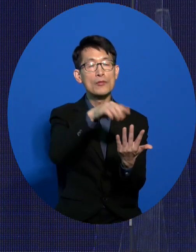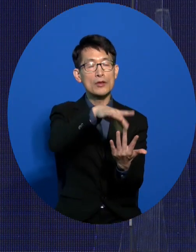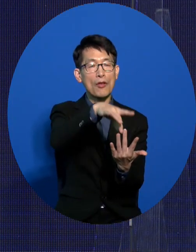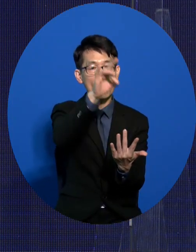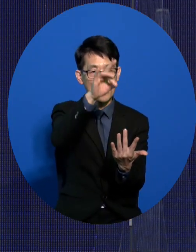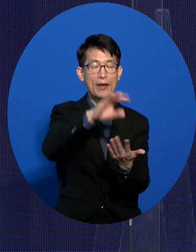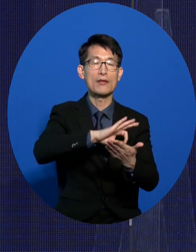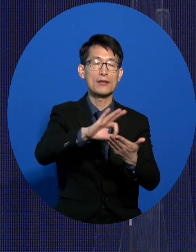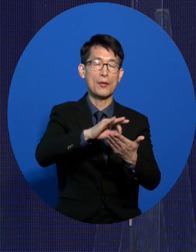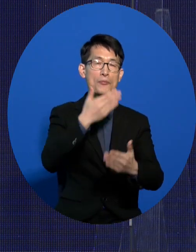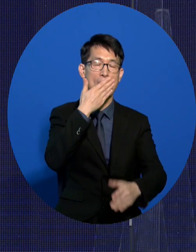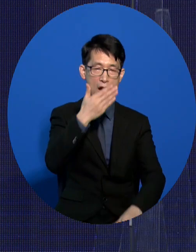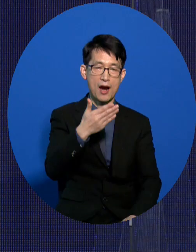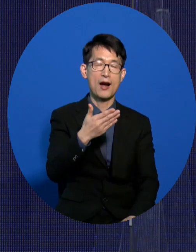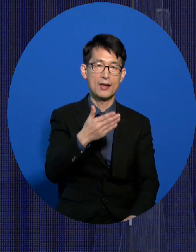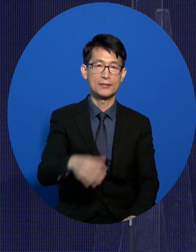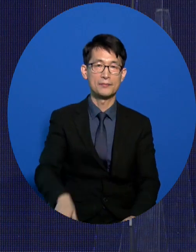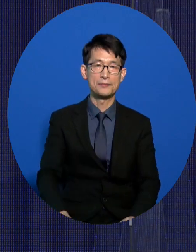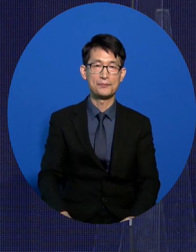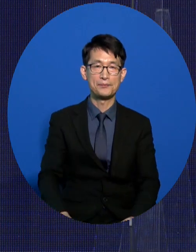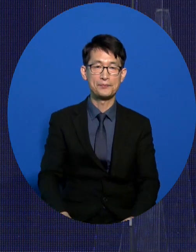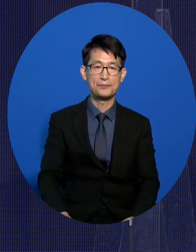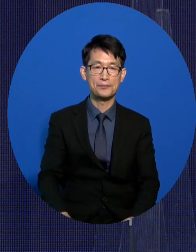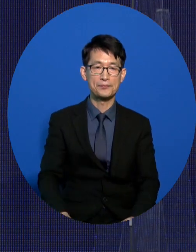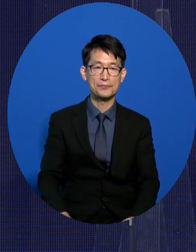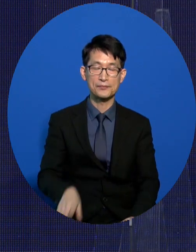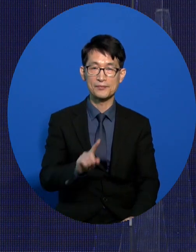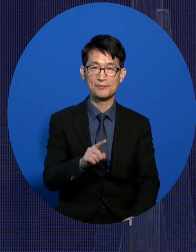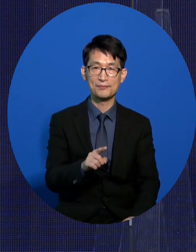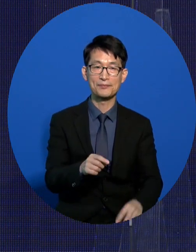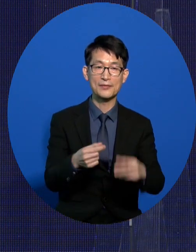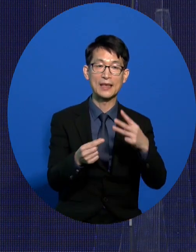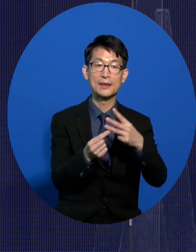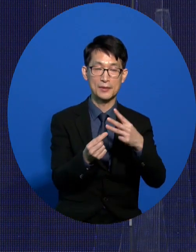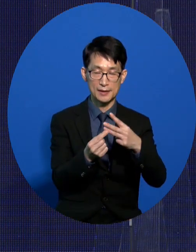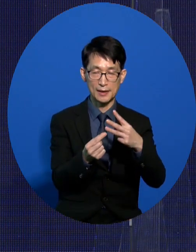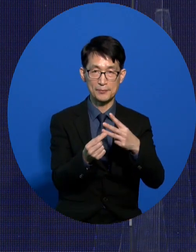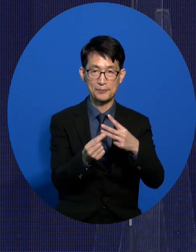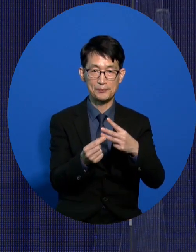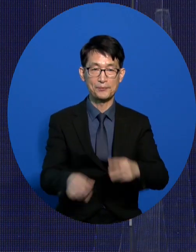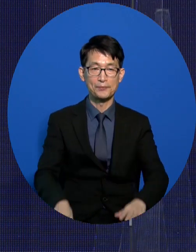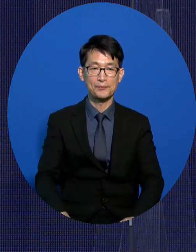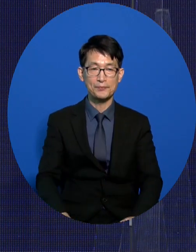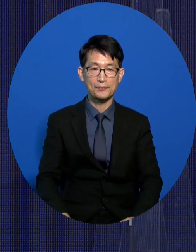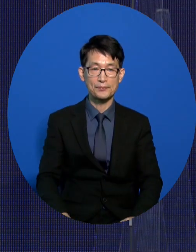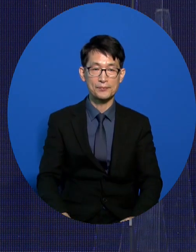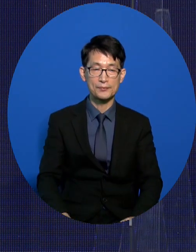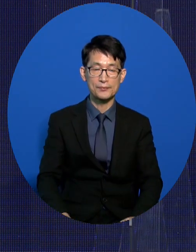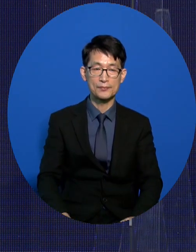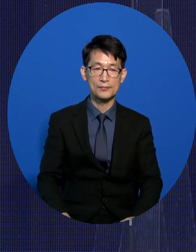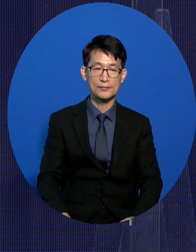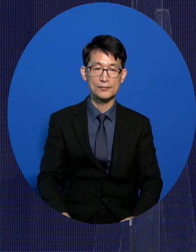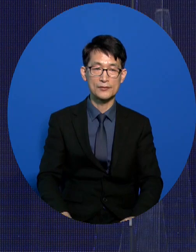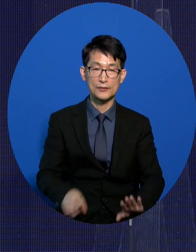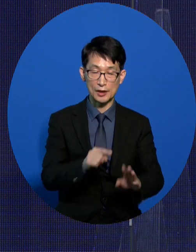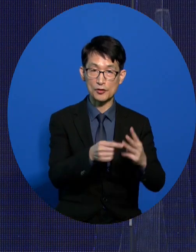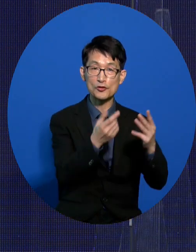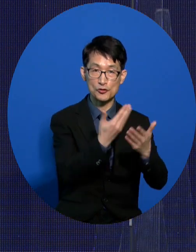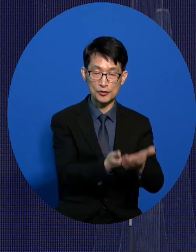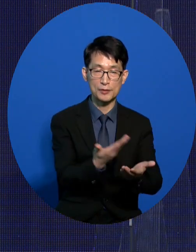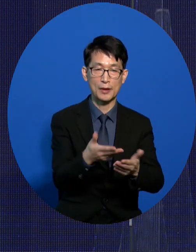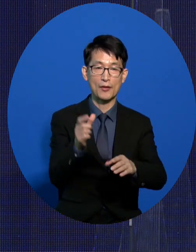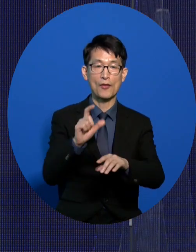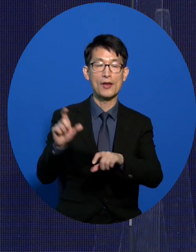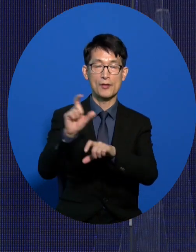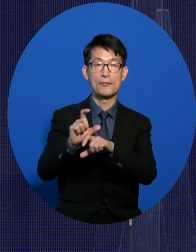impossible for them to choose the type of vehicle that they will take. On the other hand, through our Urigo service, it is possible